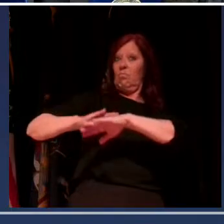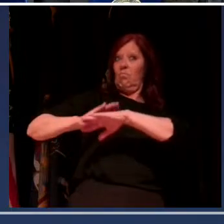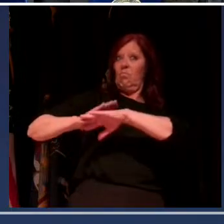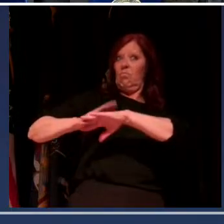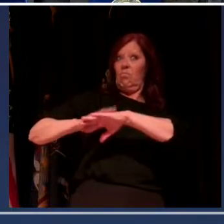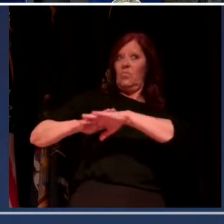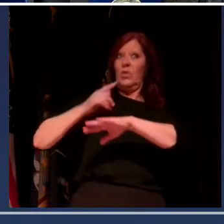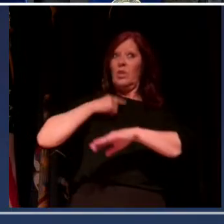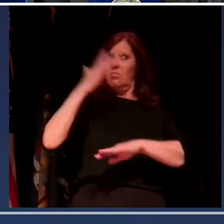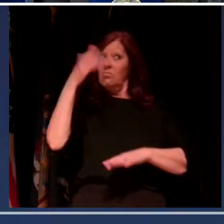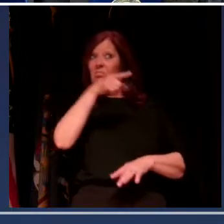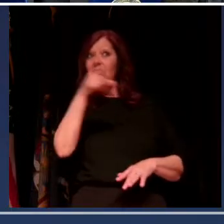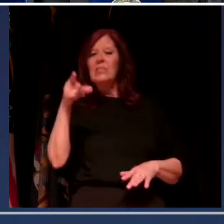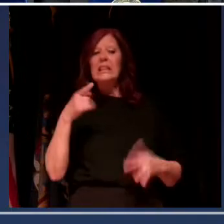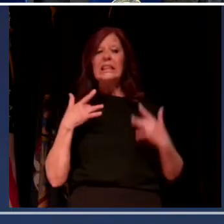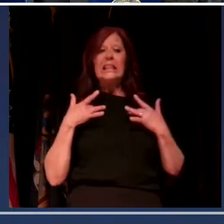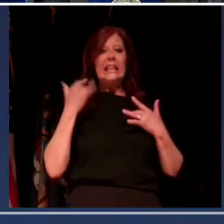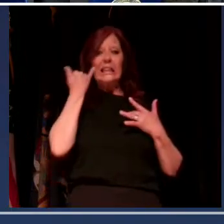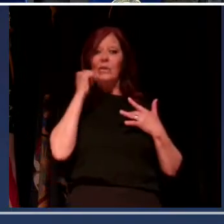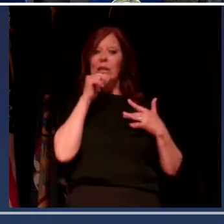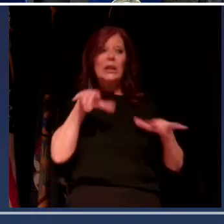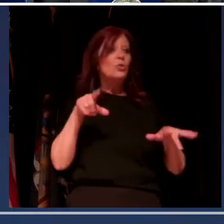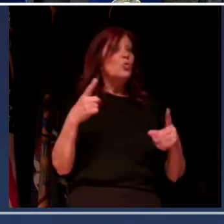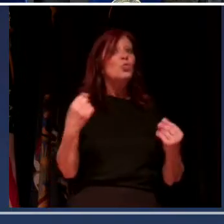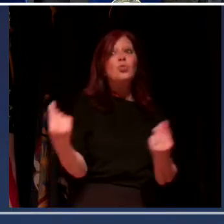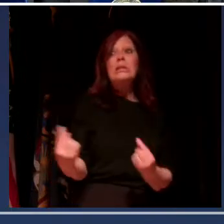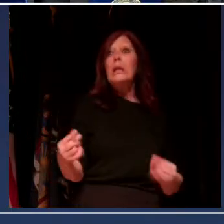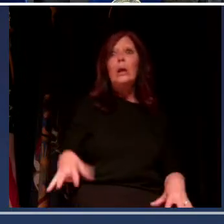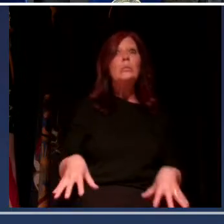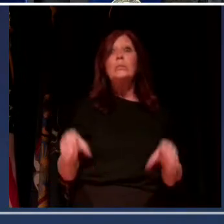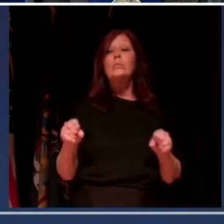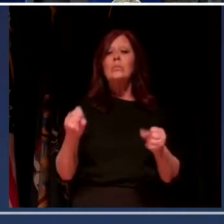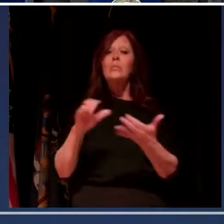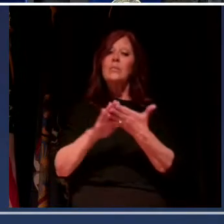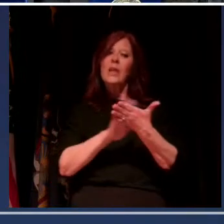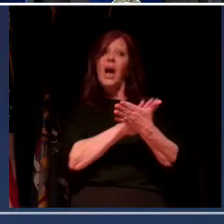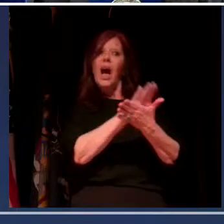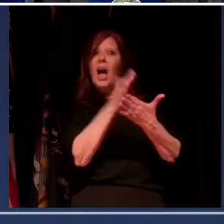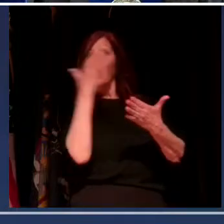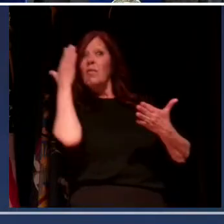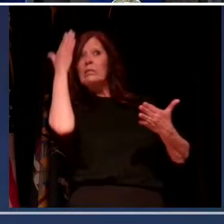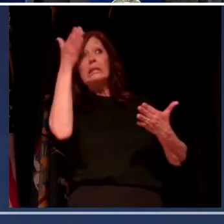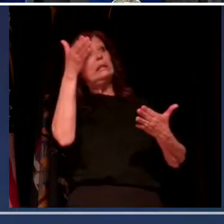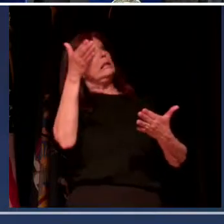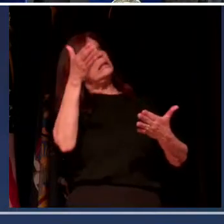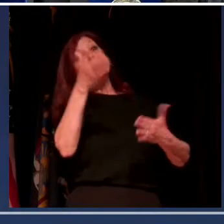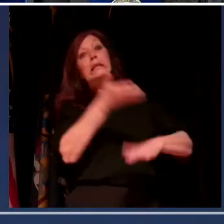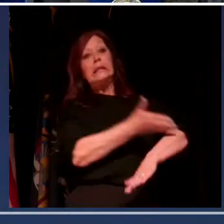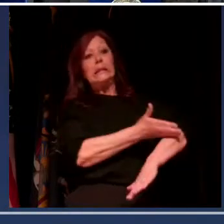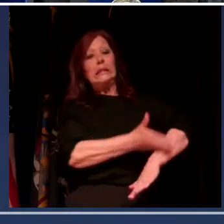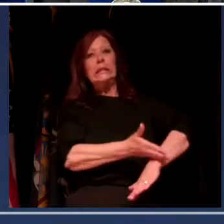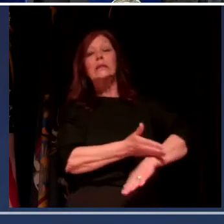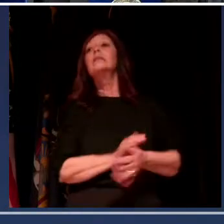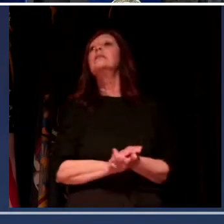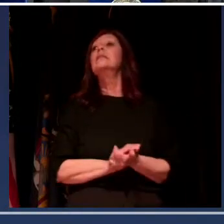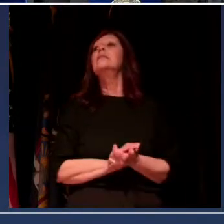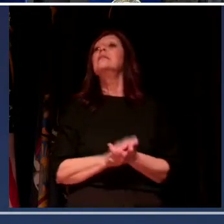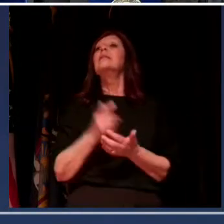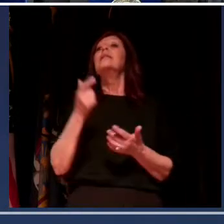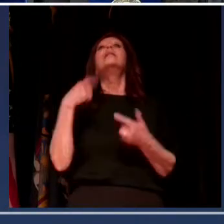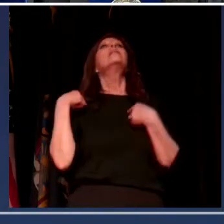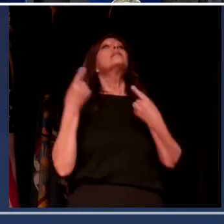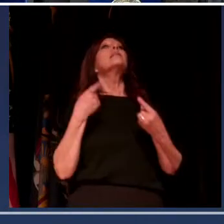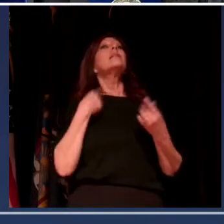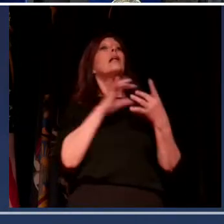County address that if difficult actions were not taken, the college's future would be in doubt. Since I made that